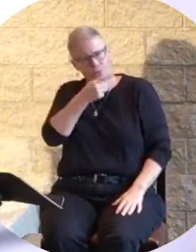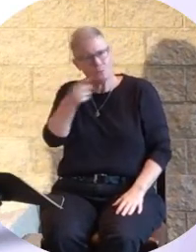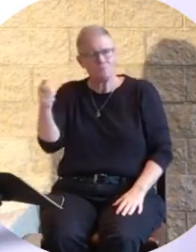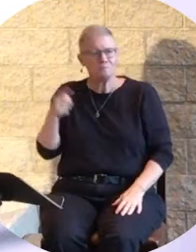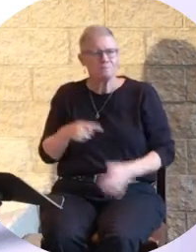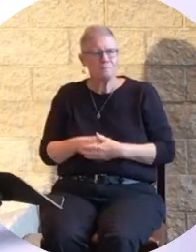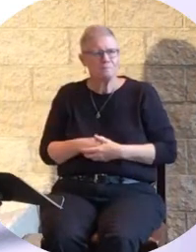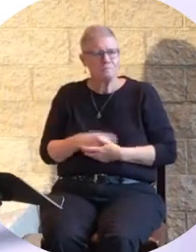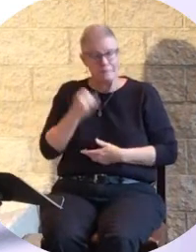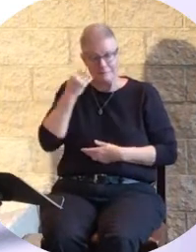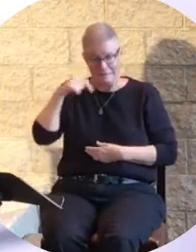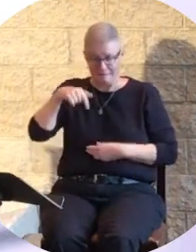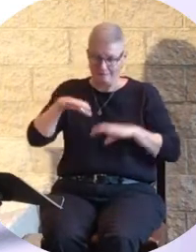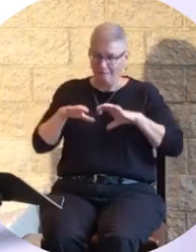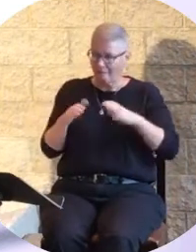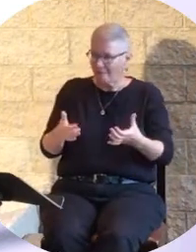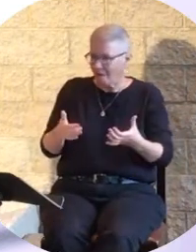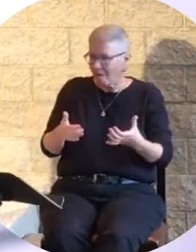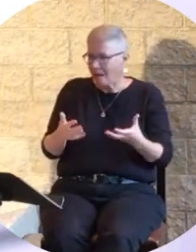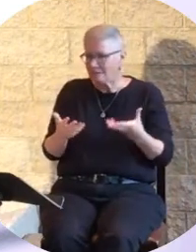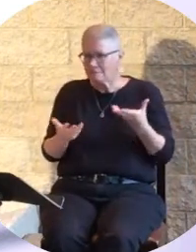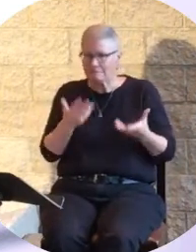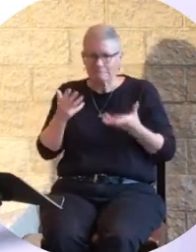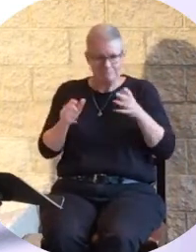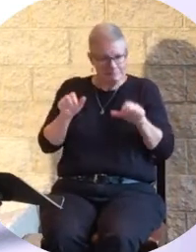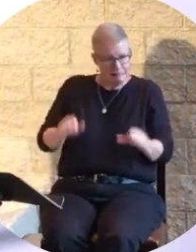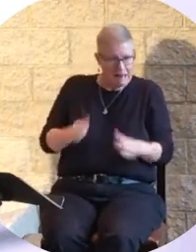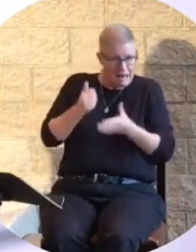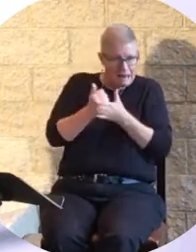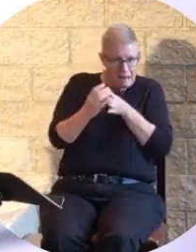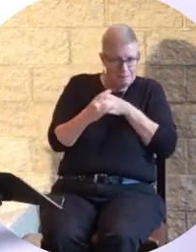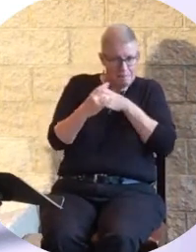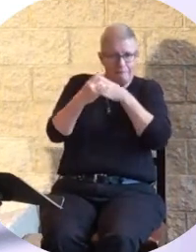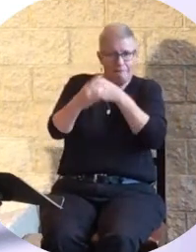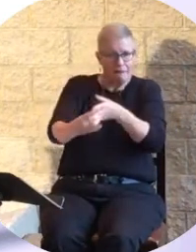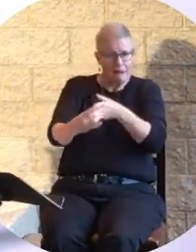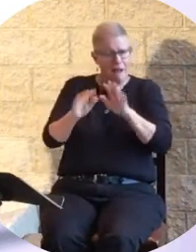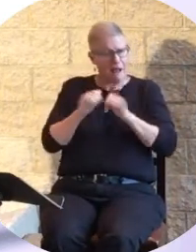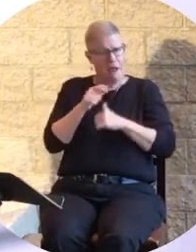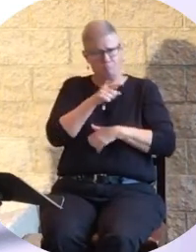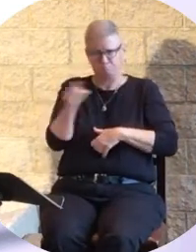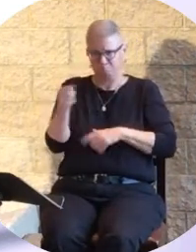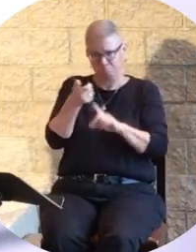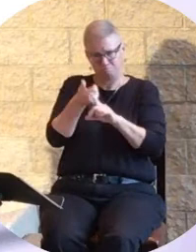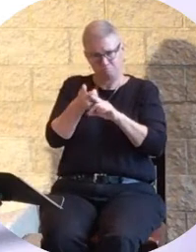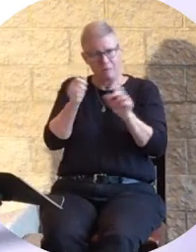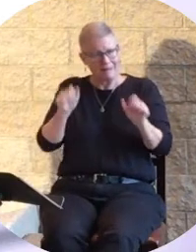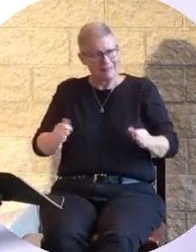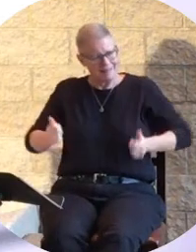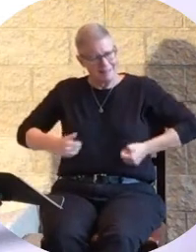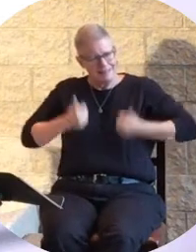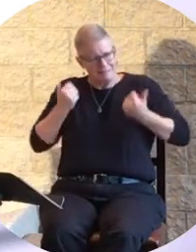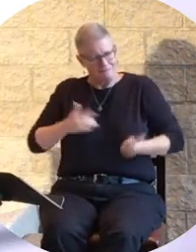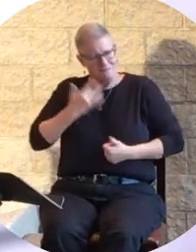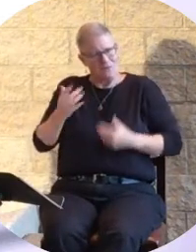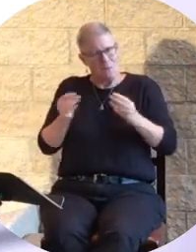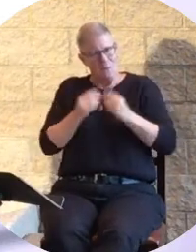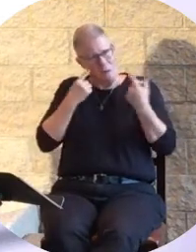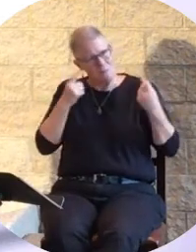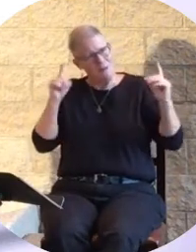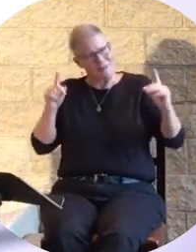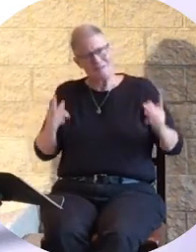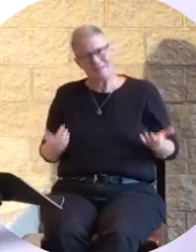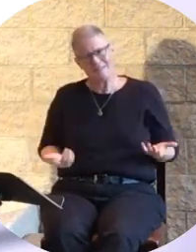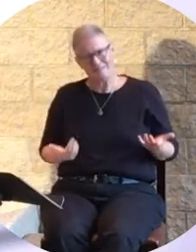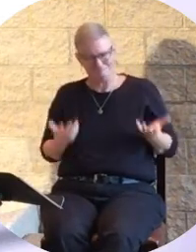And if this class can be any kind of guidance in how you can live a more prosperous life, I think that's all we